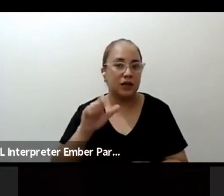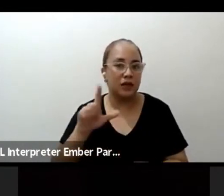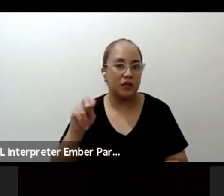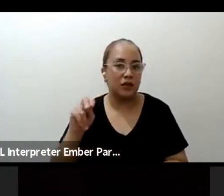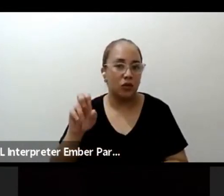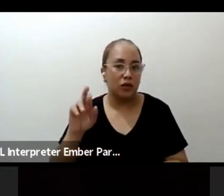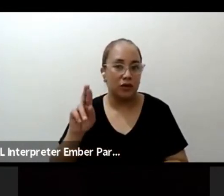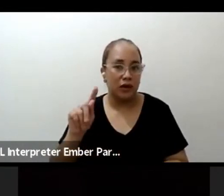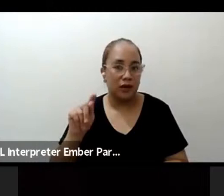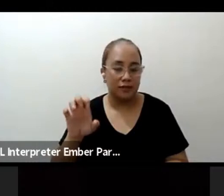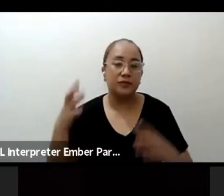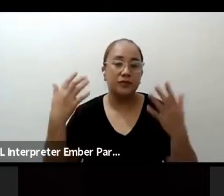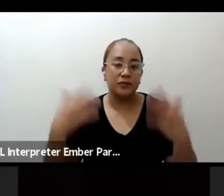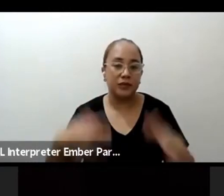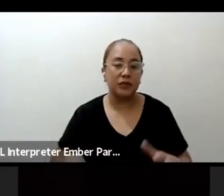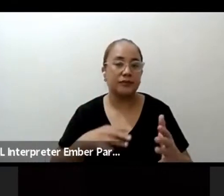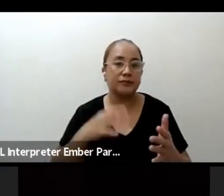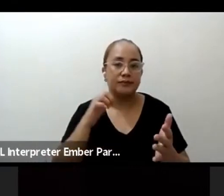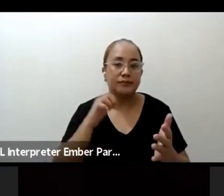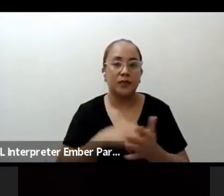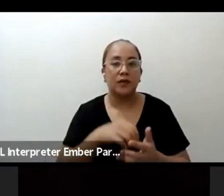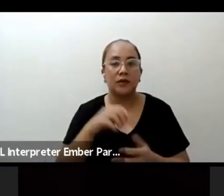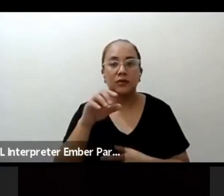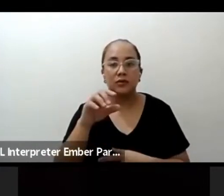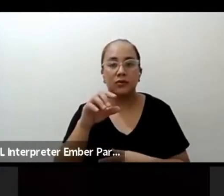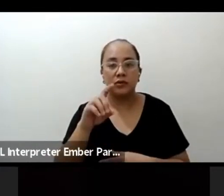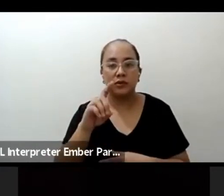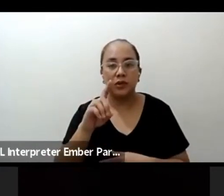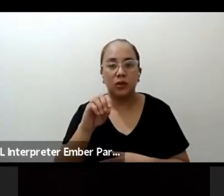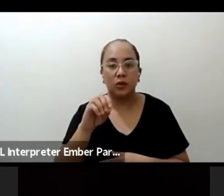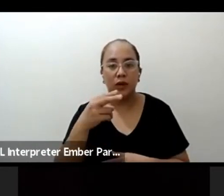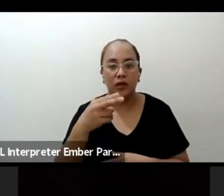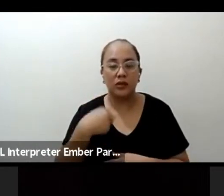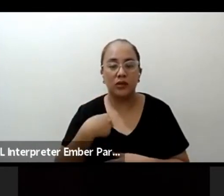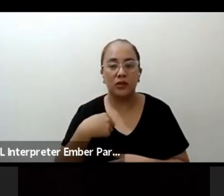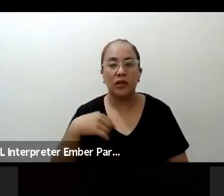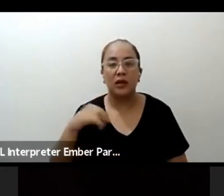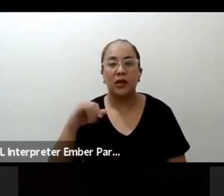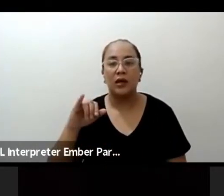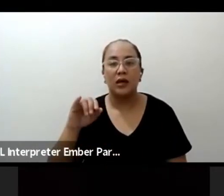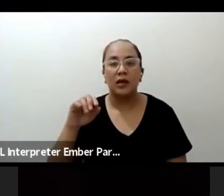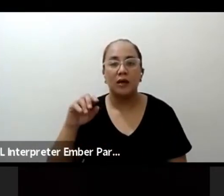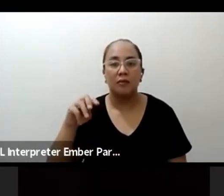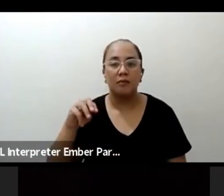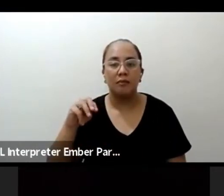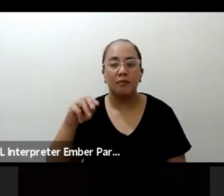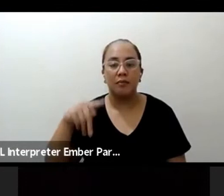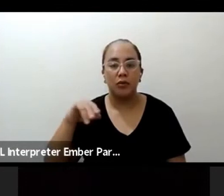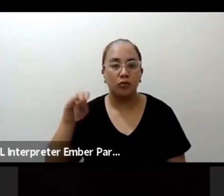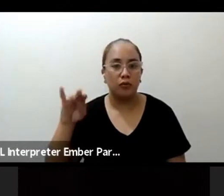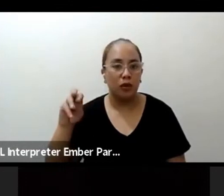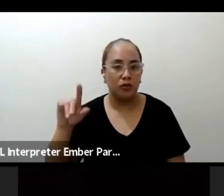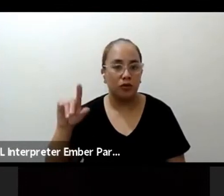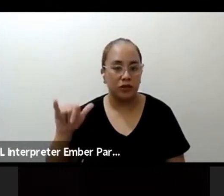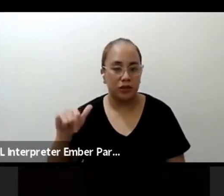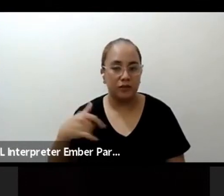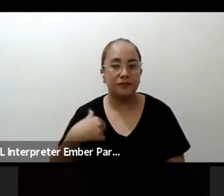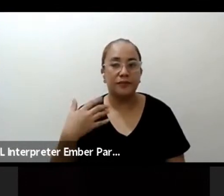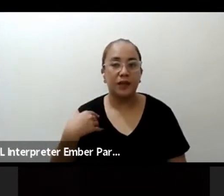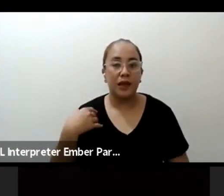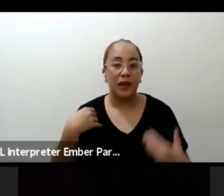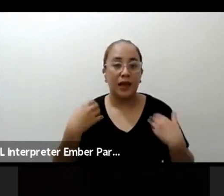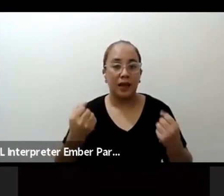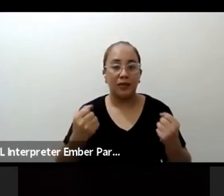sa DOH. His line of work has been epidemiology and public health. Sa health department, siya ay naging